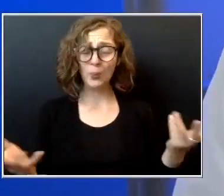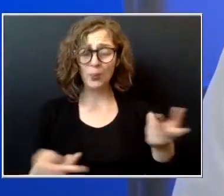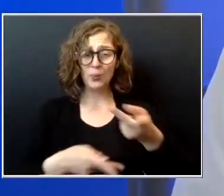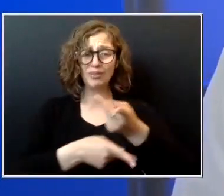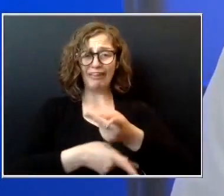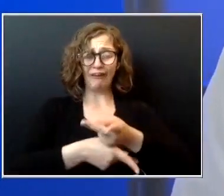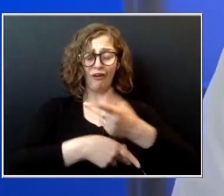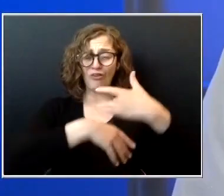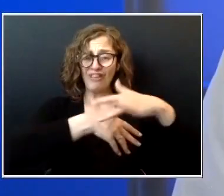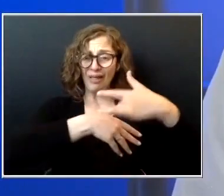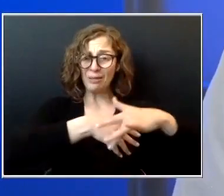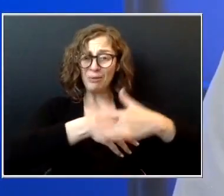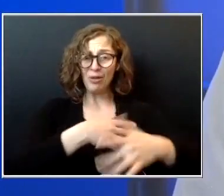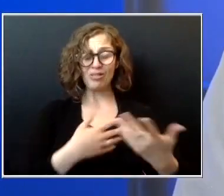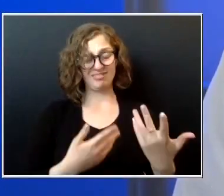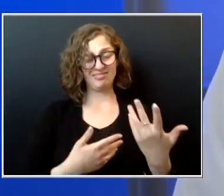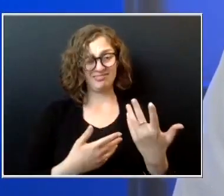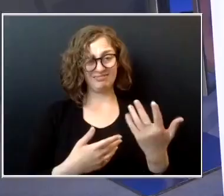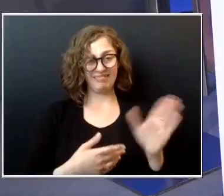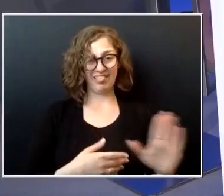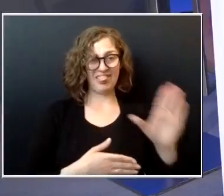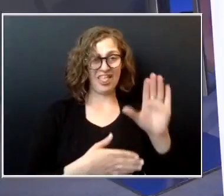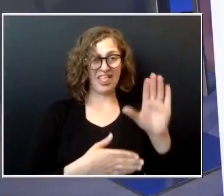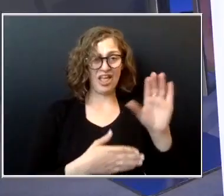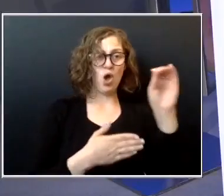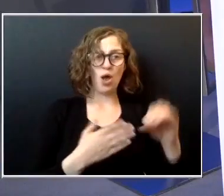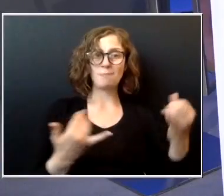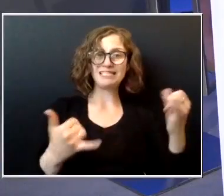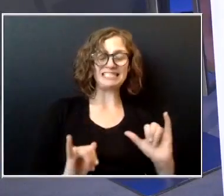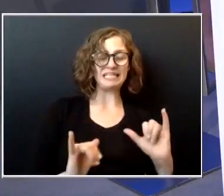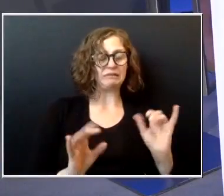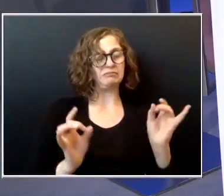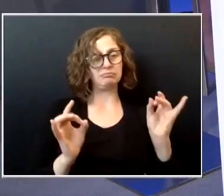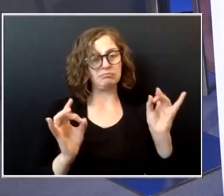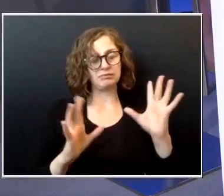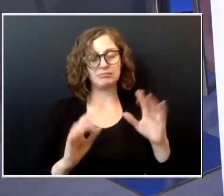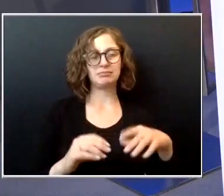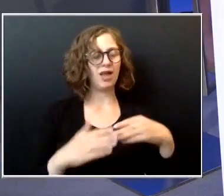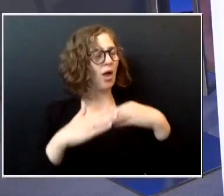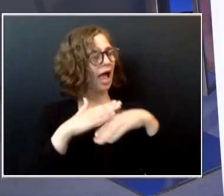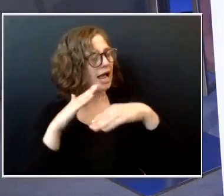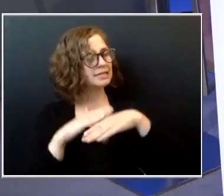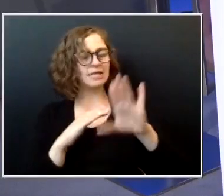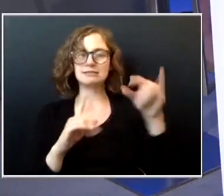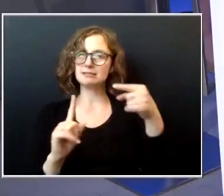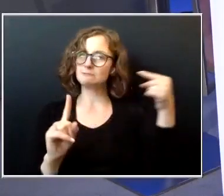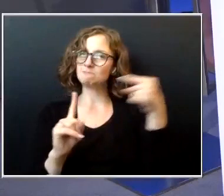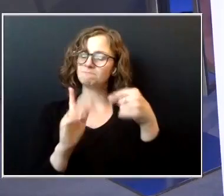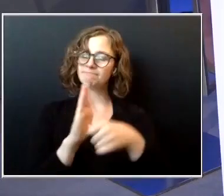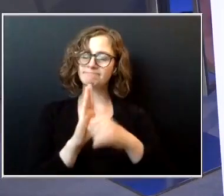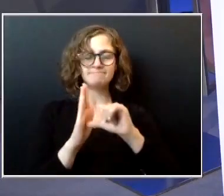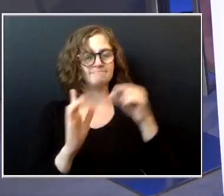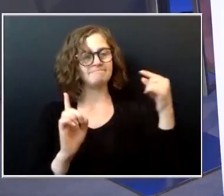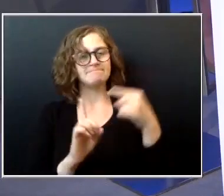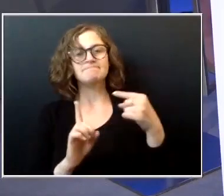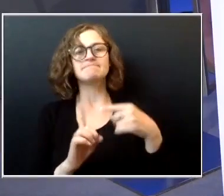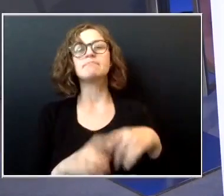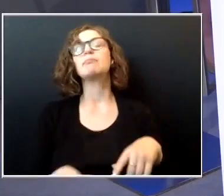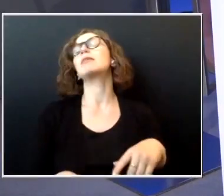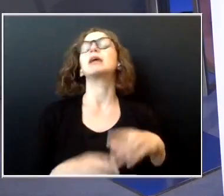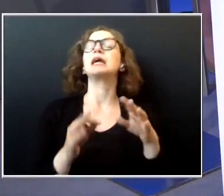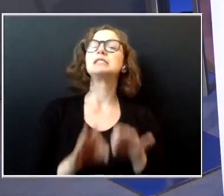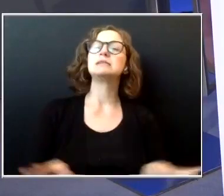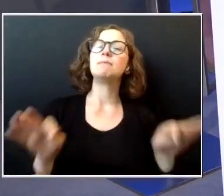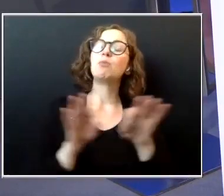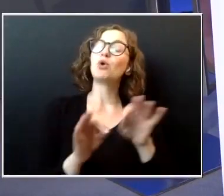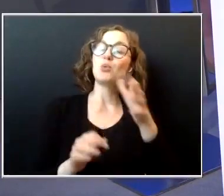remain certainly poor in those rural areas. It comes down to access, it seems like all the time. Dr. Gorsuch, it's important that women be as healthy as possible before